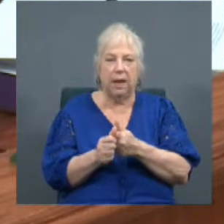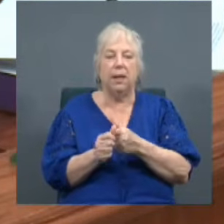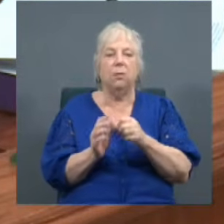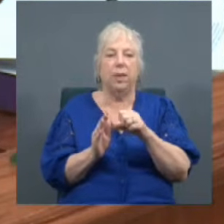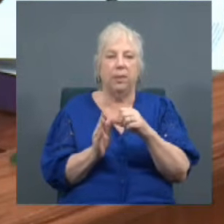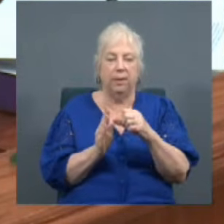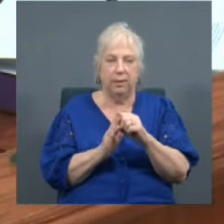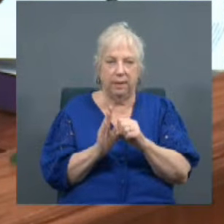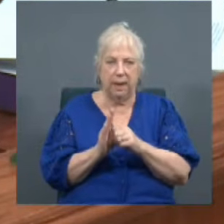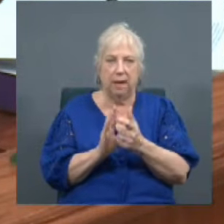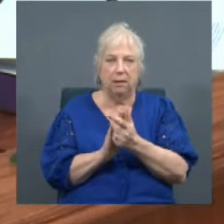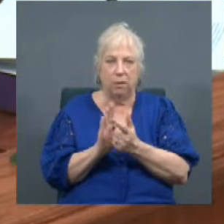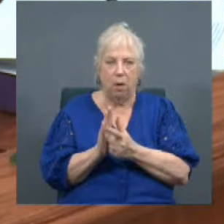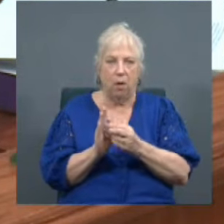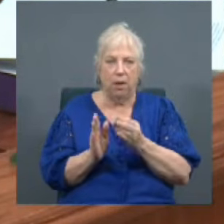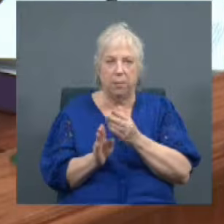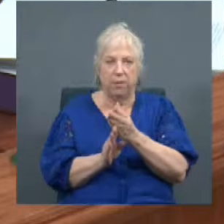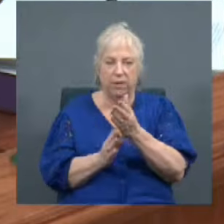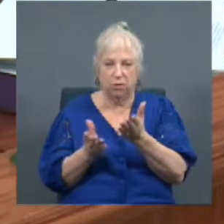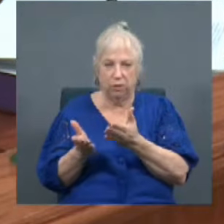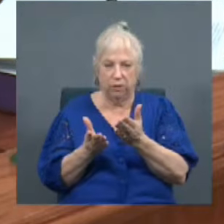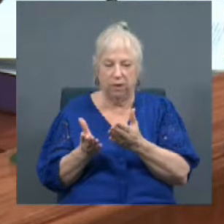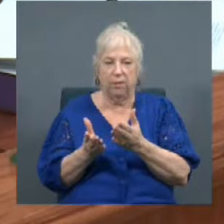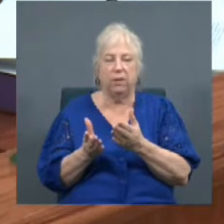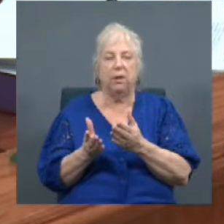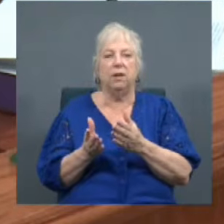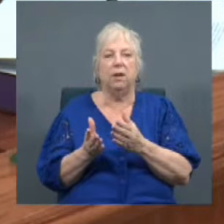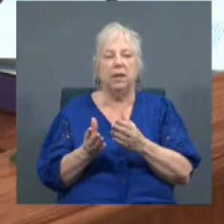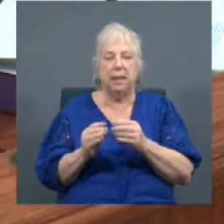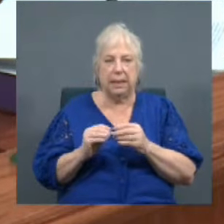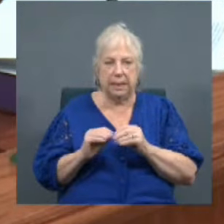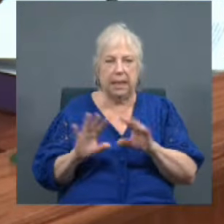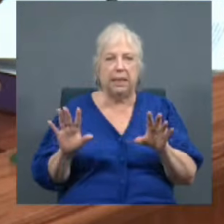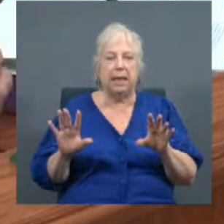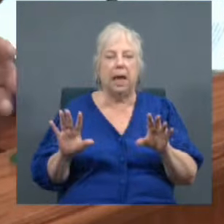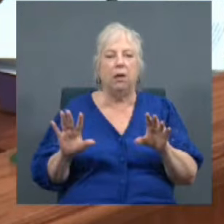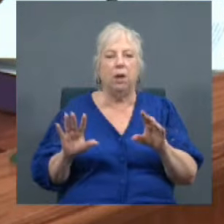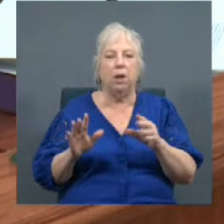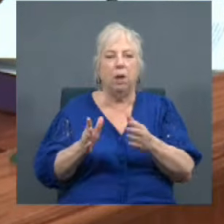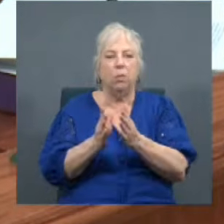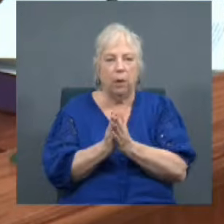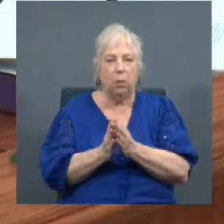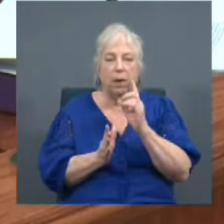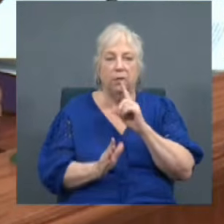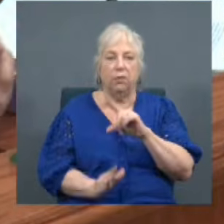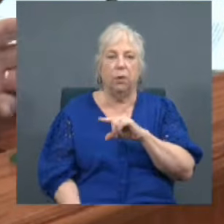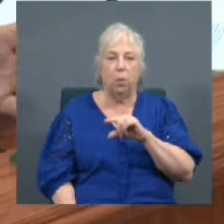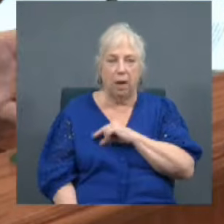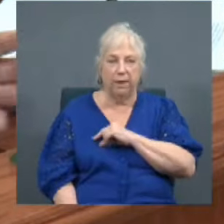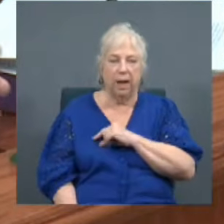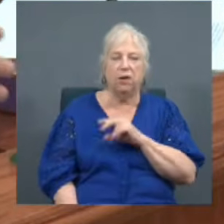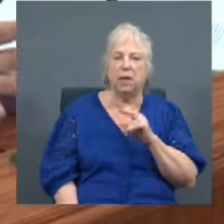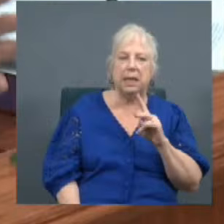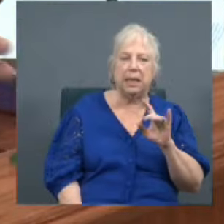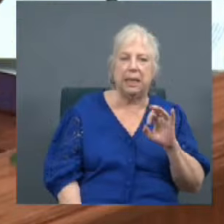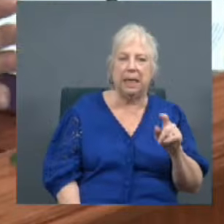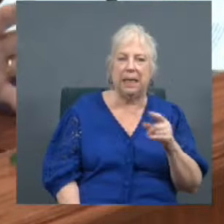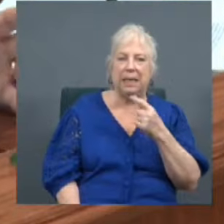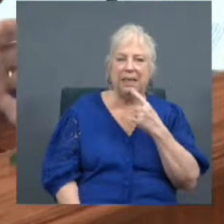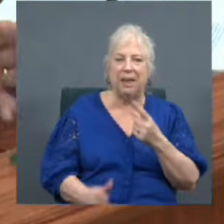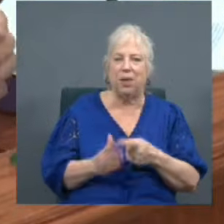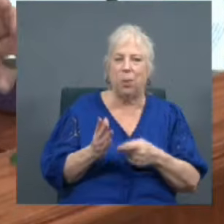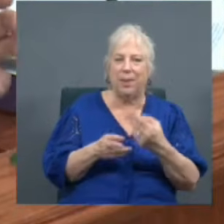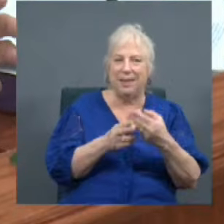on professional services, puts out a request for qualifications, and Nick can tell you what it's called now because I